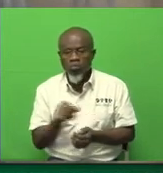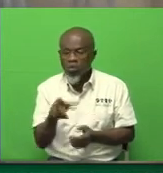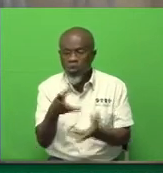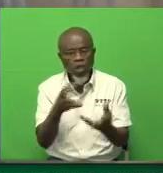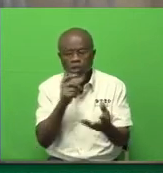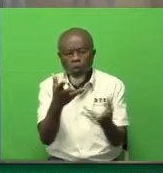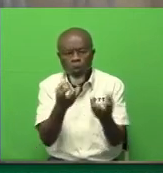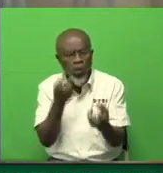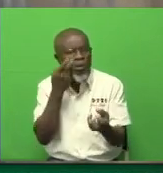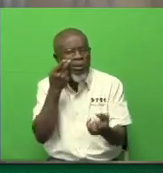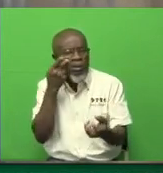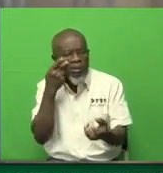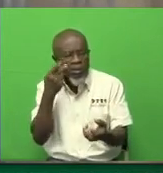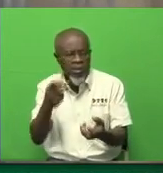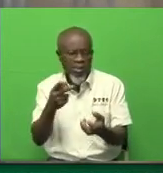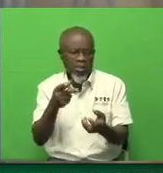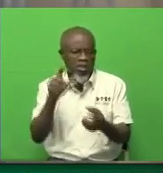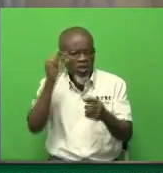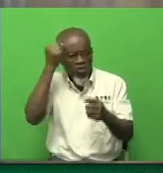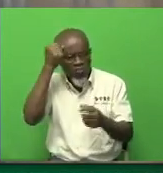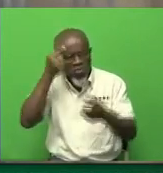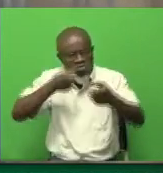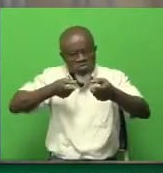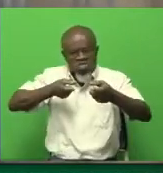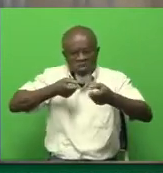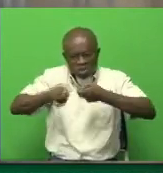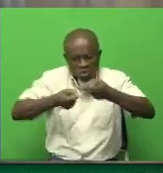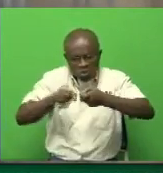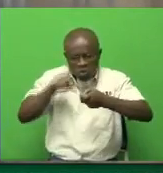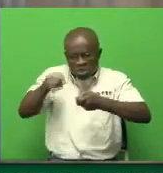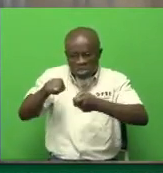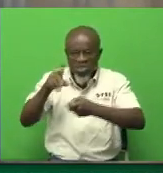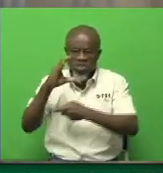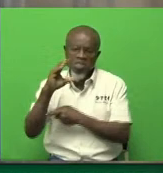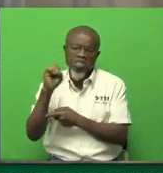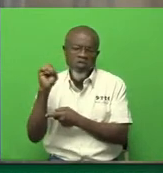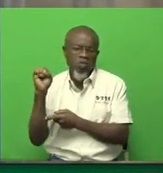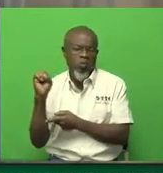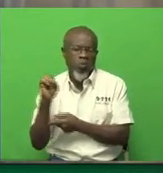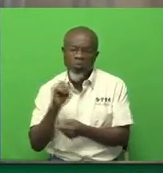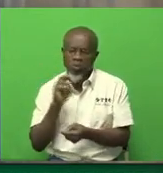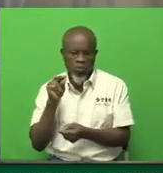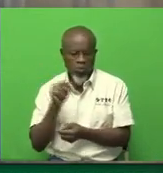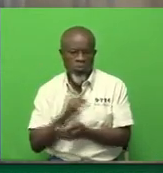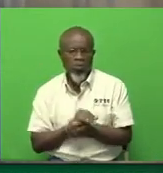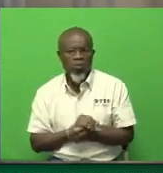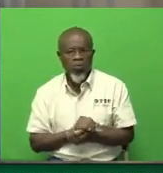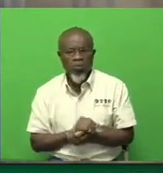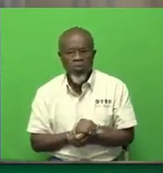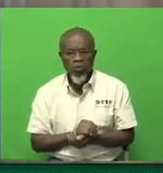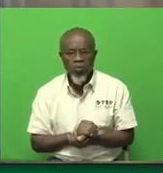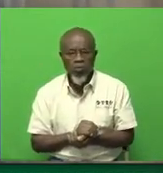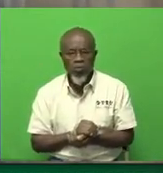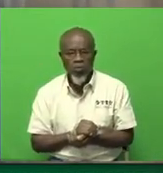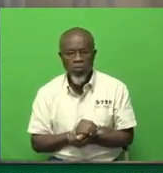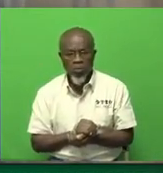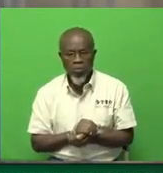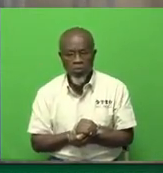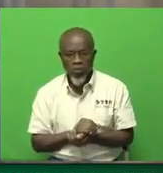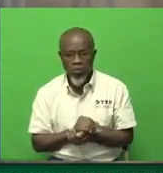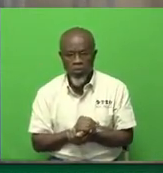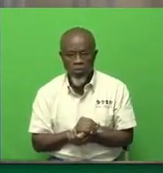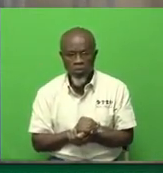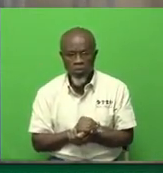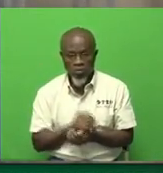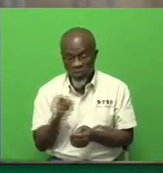retired statistician statistician lands Buzz be lamented in a loop-d article after reviewing